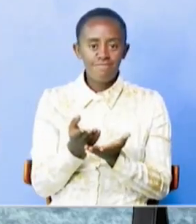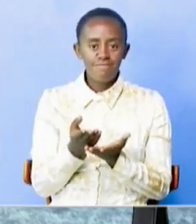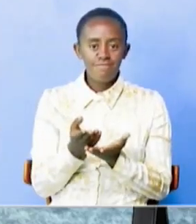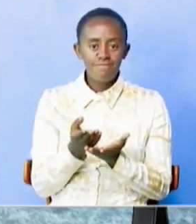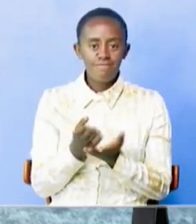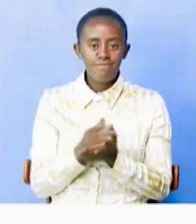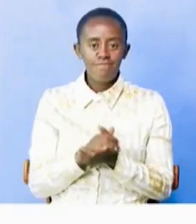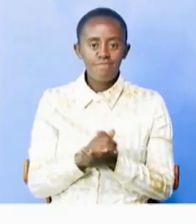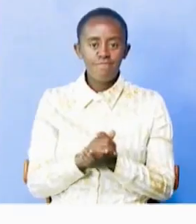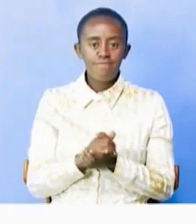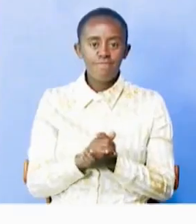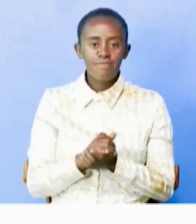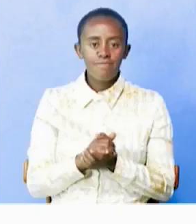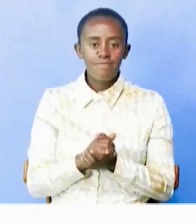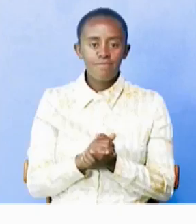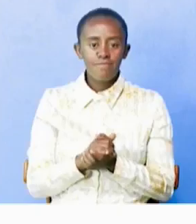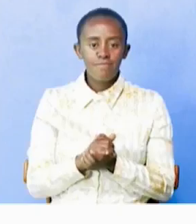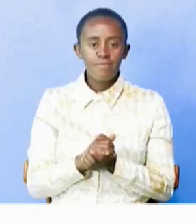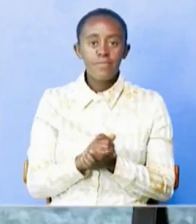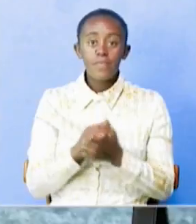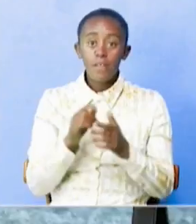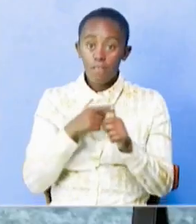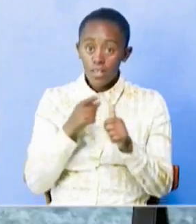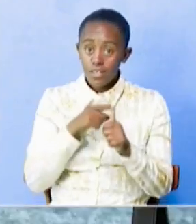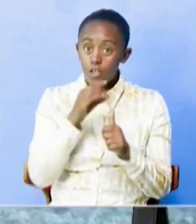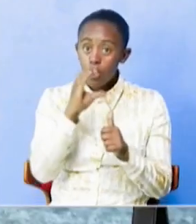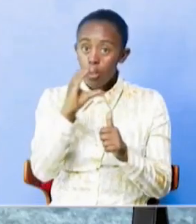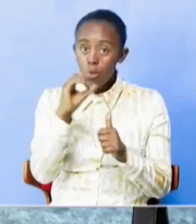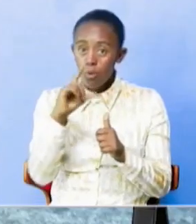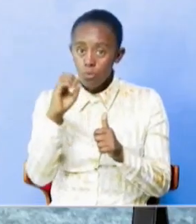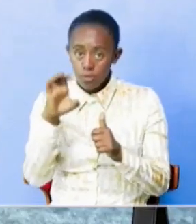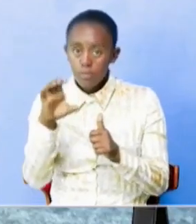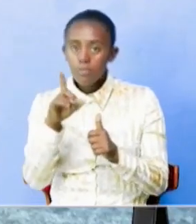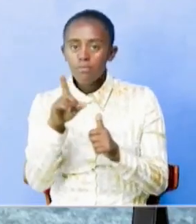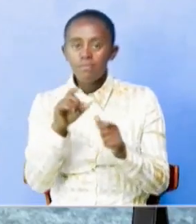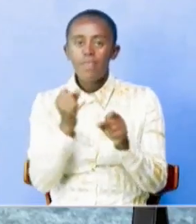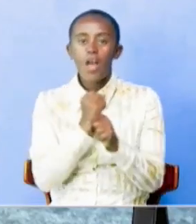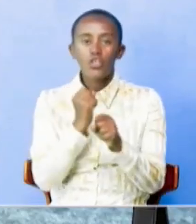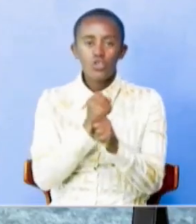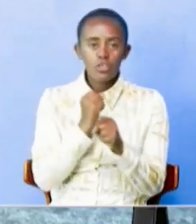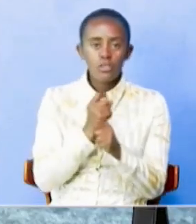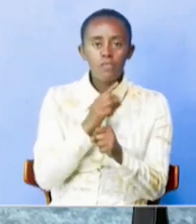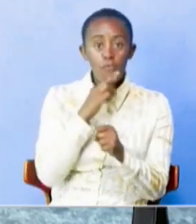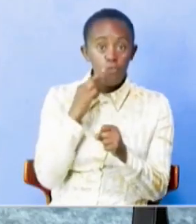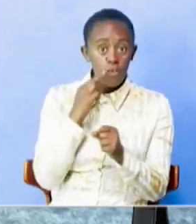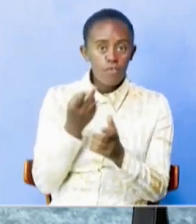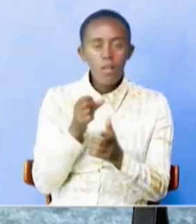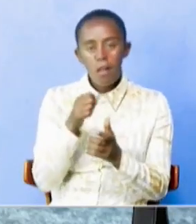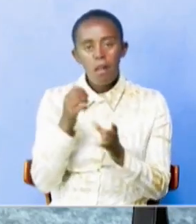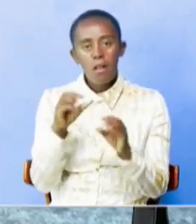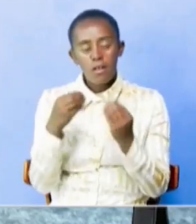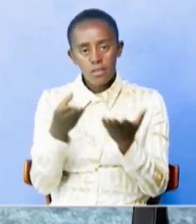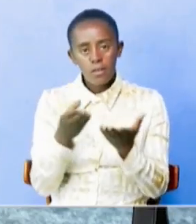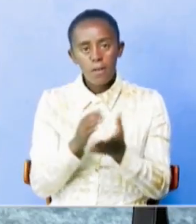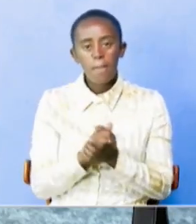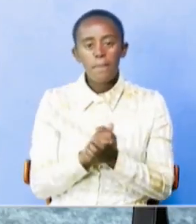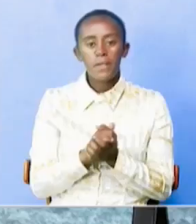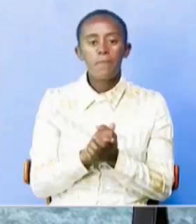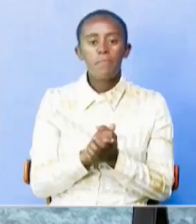So what comes first is what? The action. Let's give another